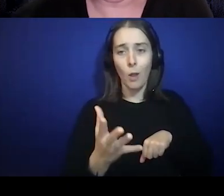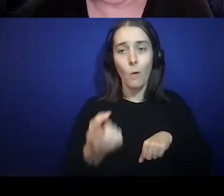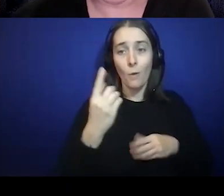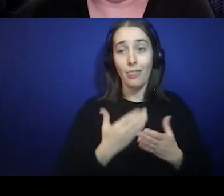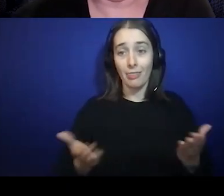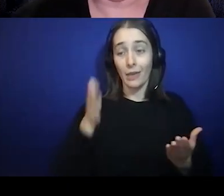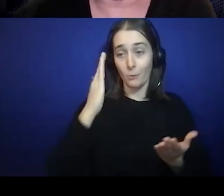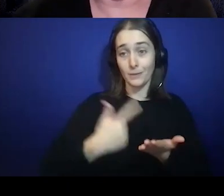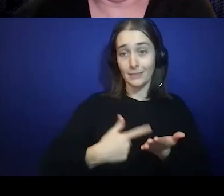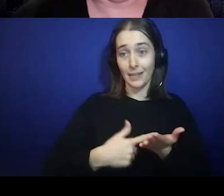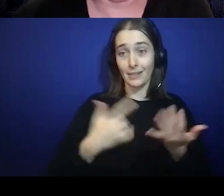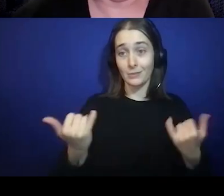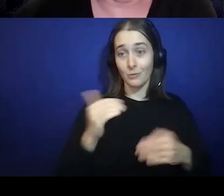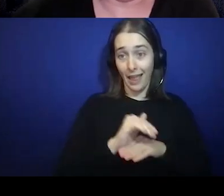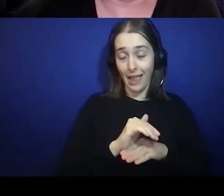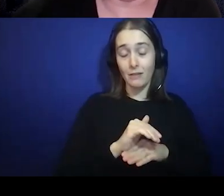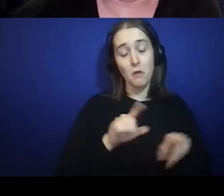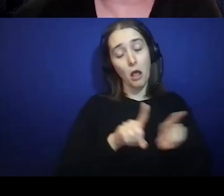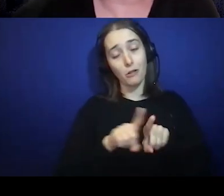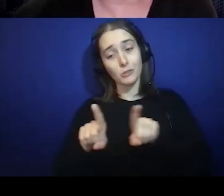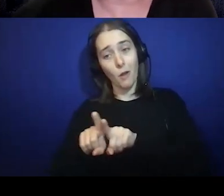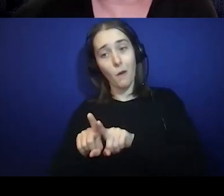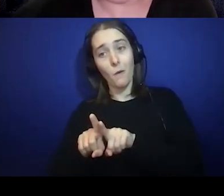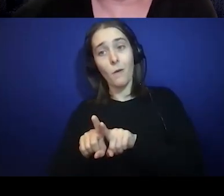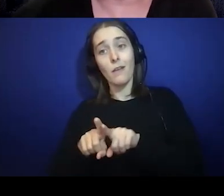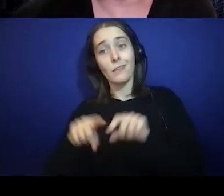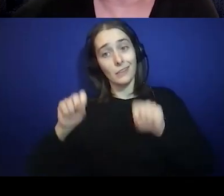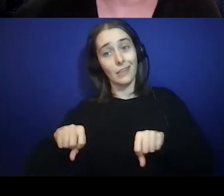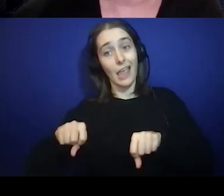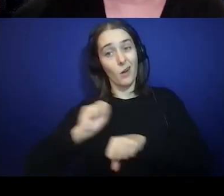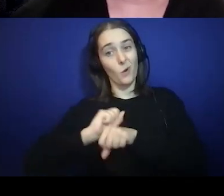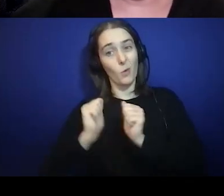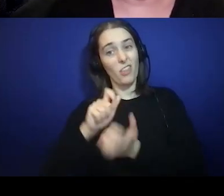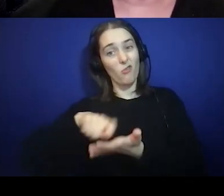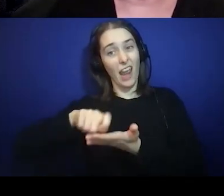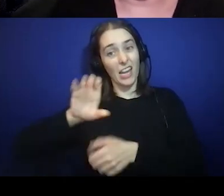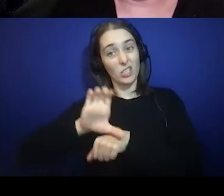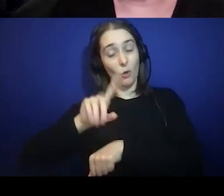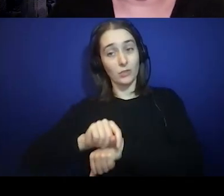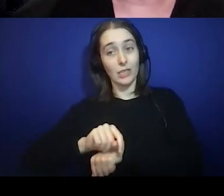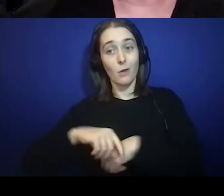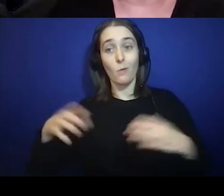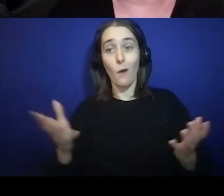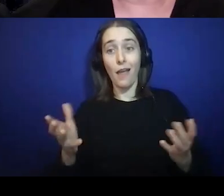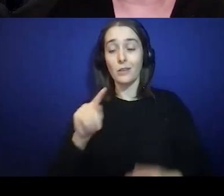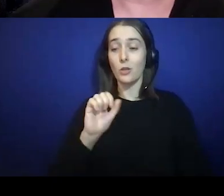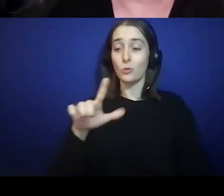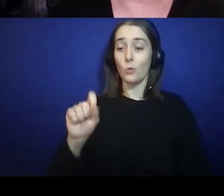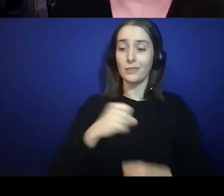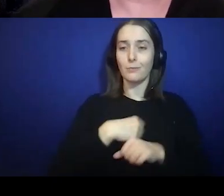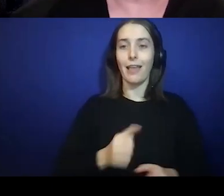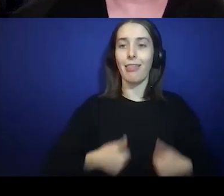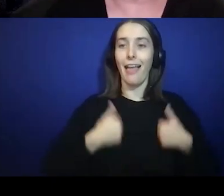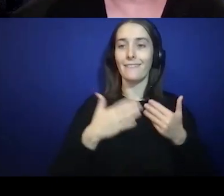that we'll cover here, but also that you can work with a writing consultant about, is the tools that can make life easier when you